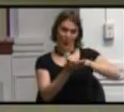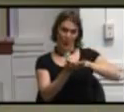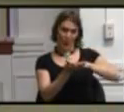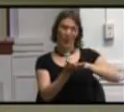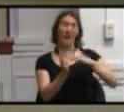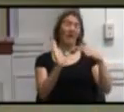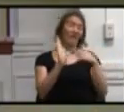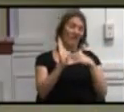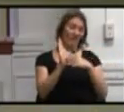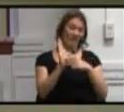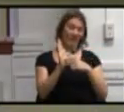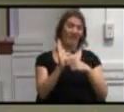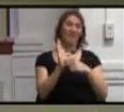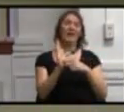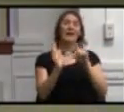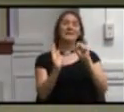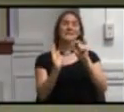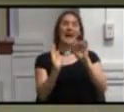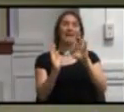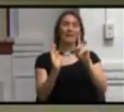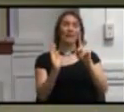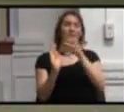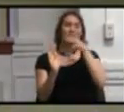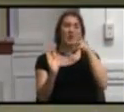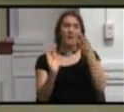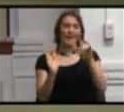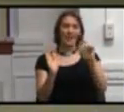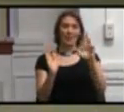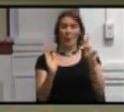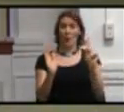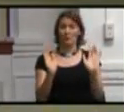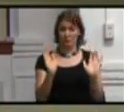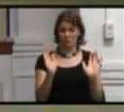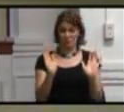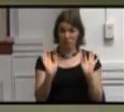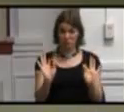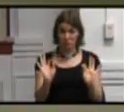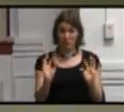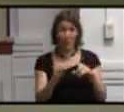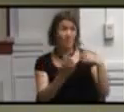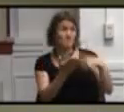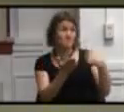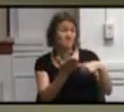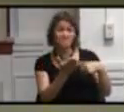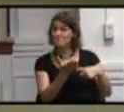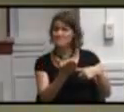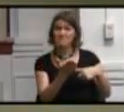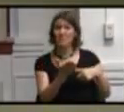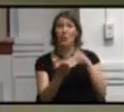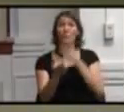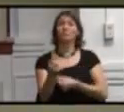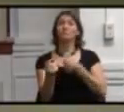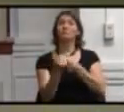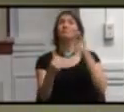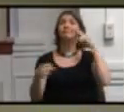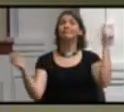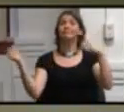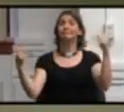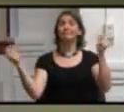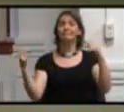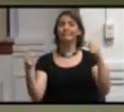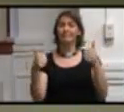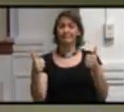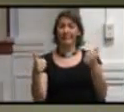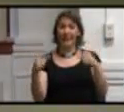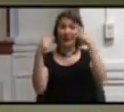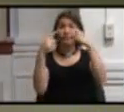tax map presented as Stafford Farm Hill. Is there any further discussion? Hearing none. All those in favor, please say aye.